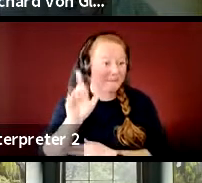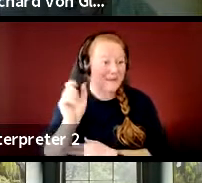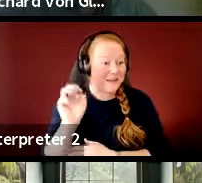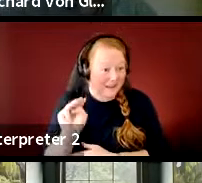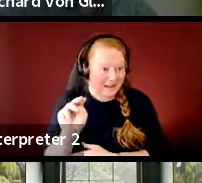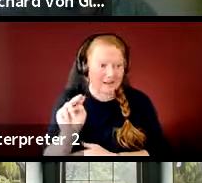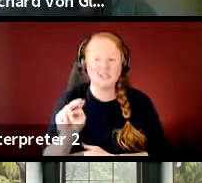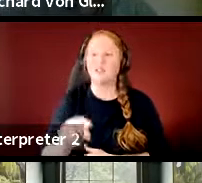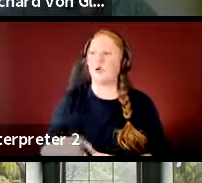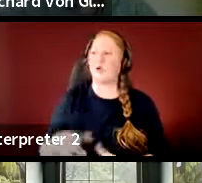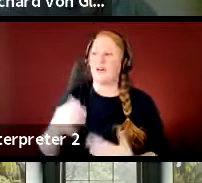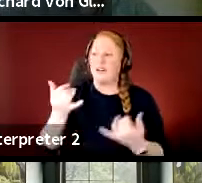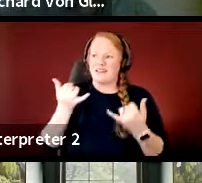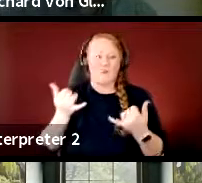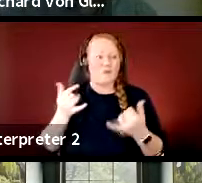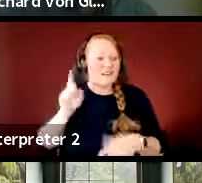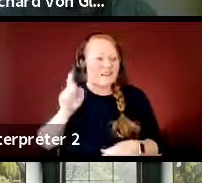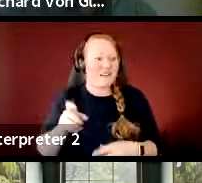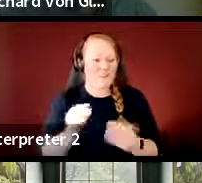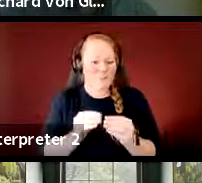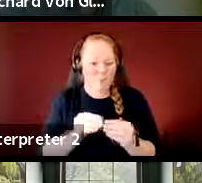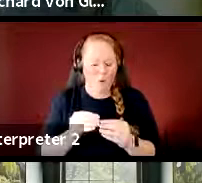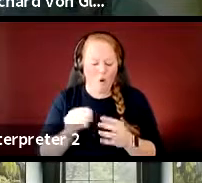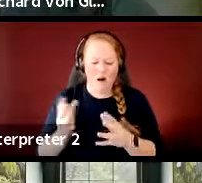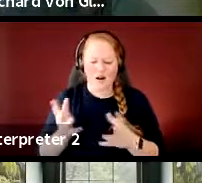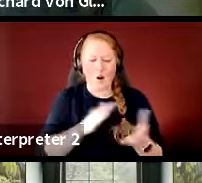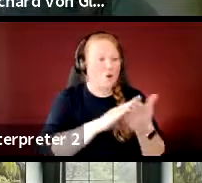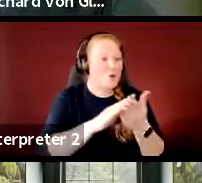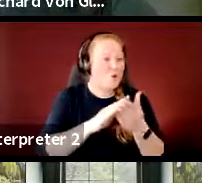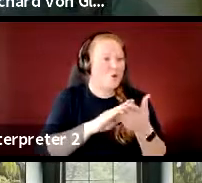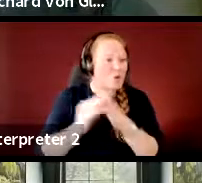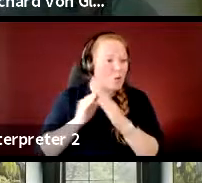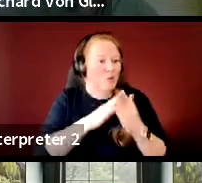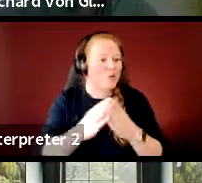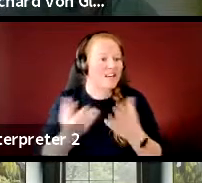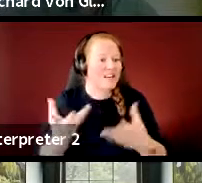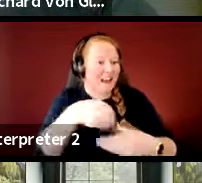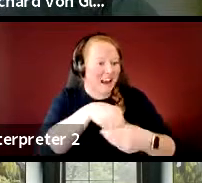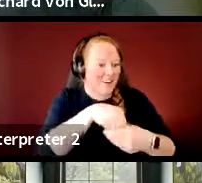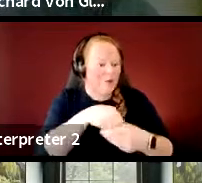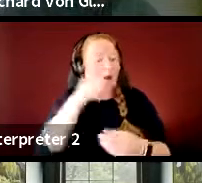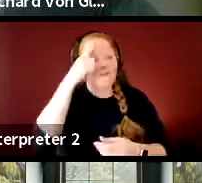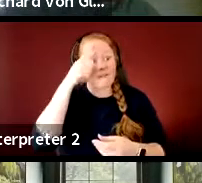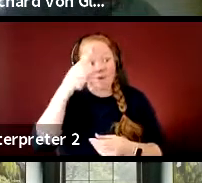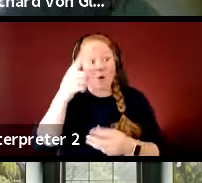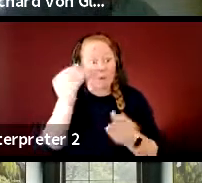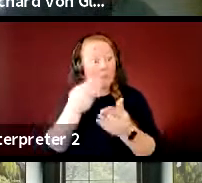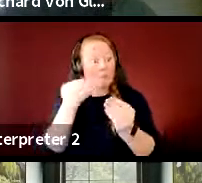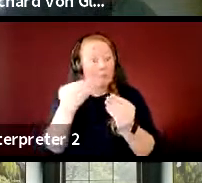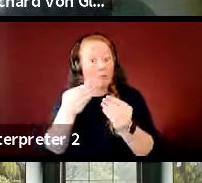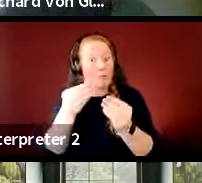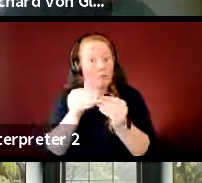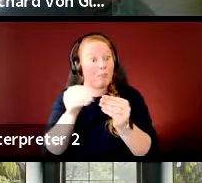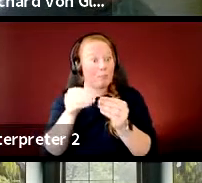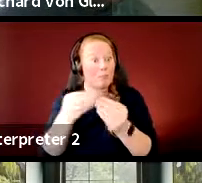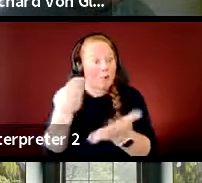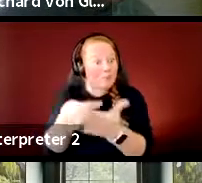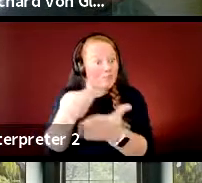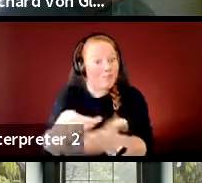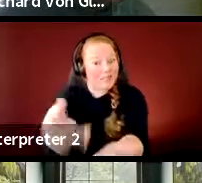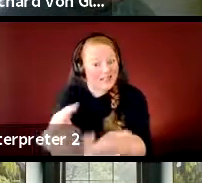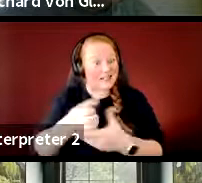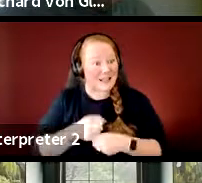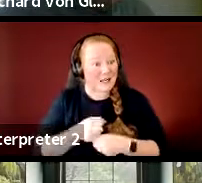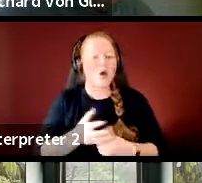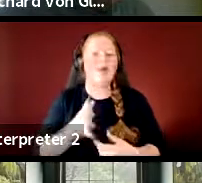more extensive and thorough community engagement process for the next rounds of funding. We will take what we learn from